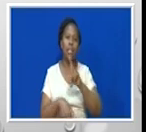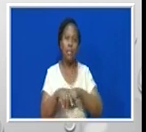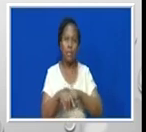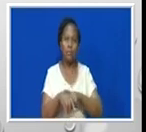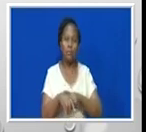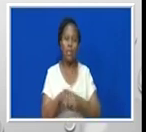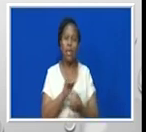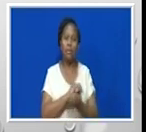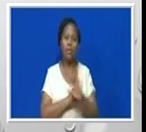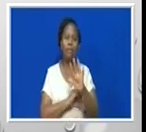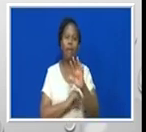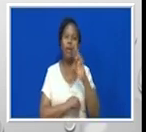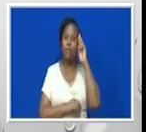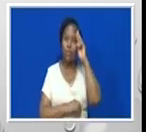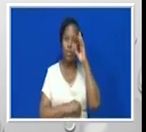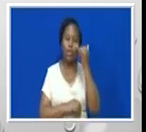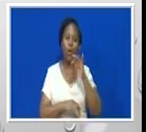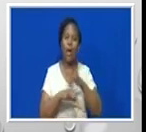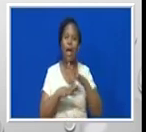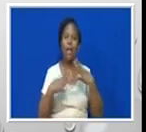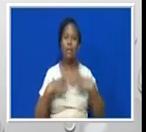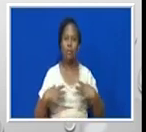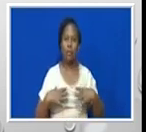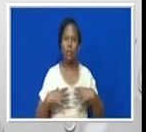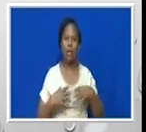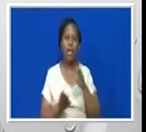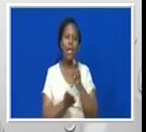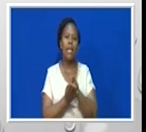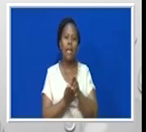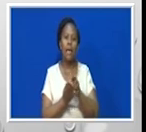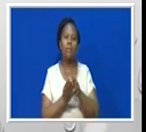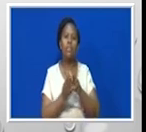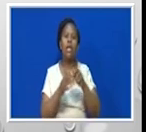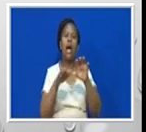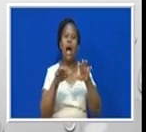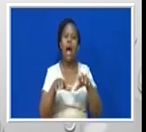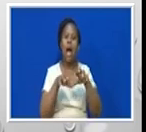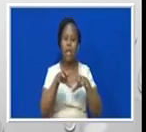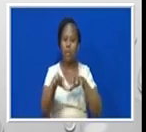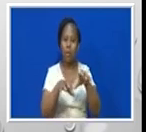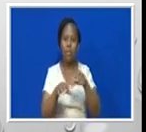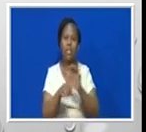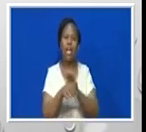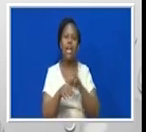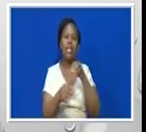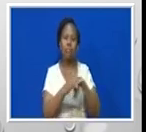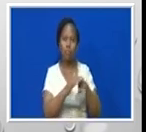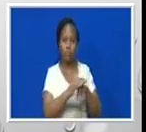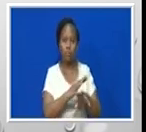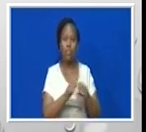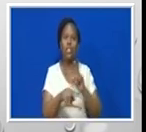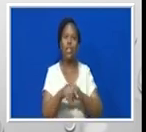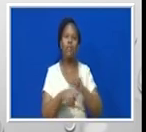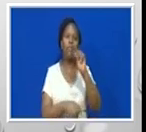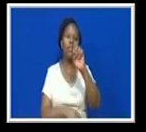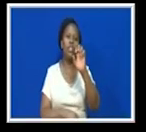Explain 5 reasons why early people domesticated crops and animals during